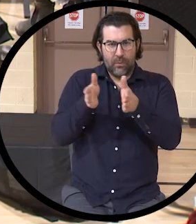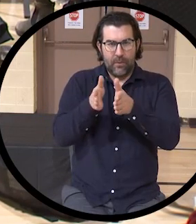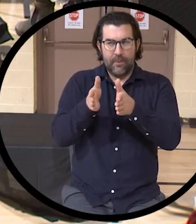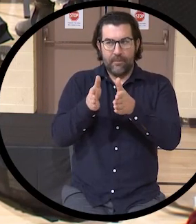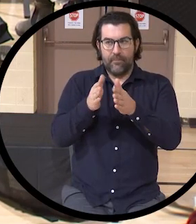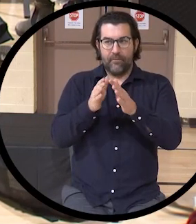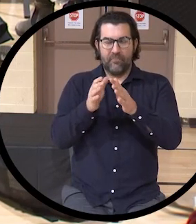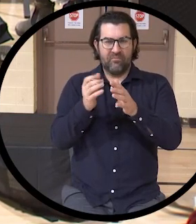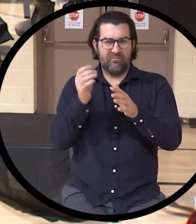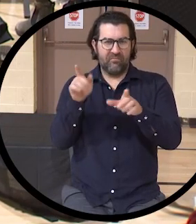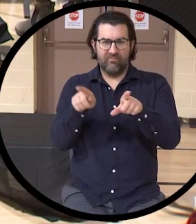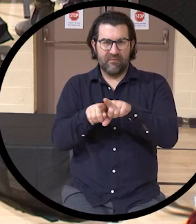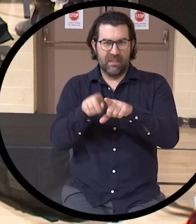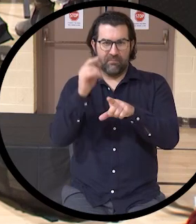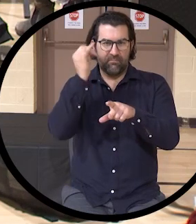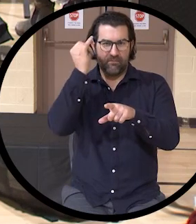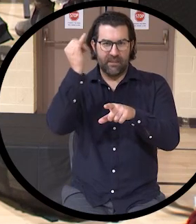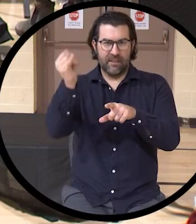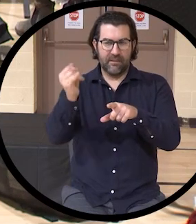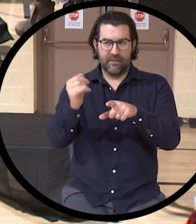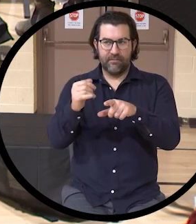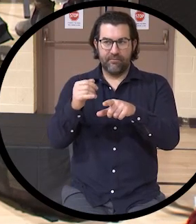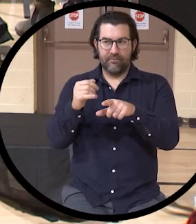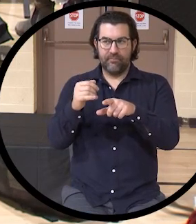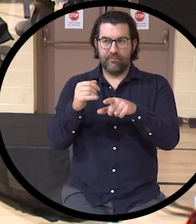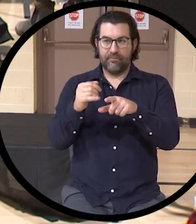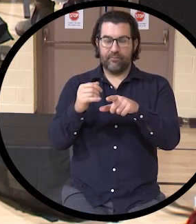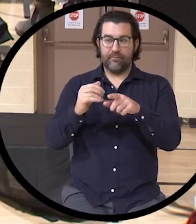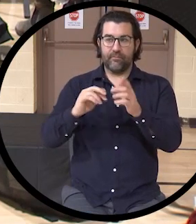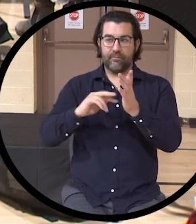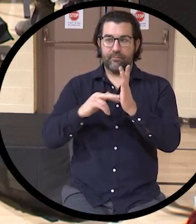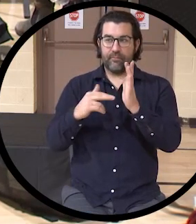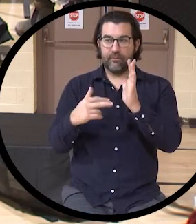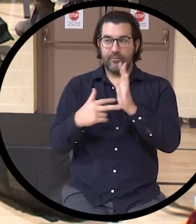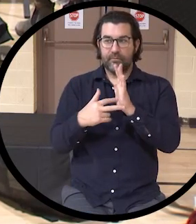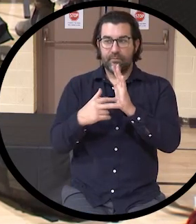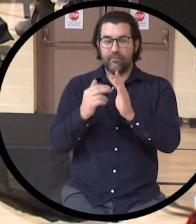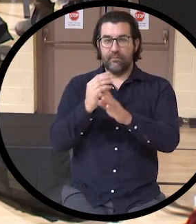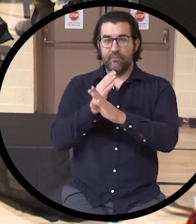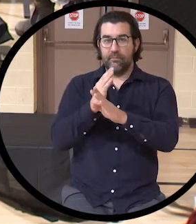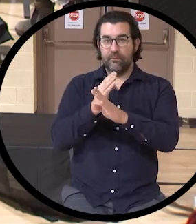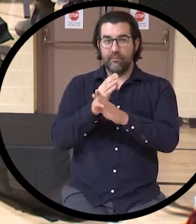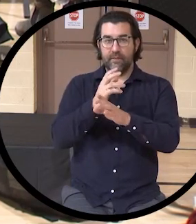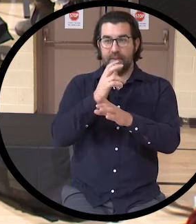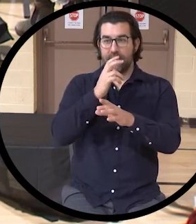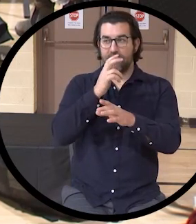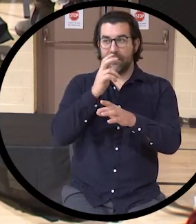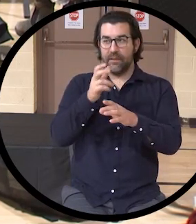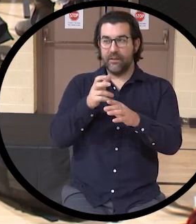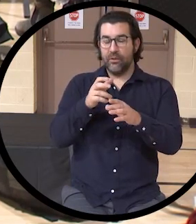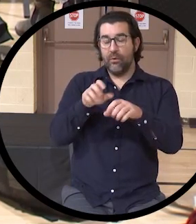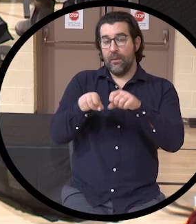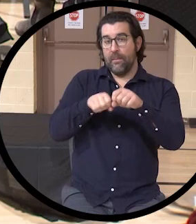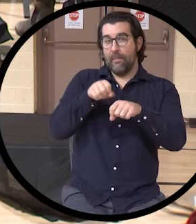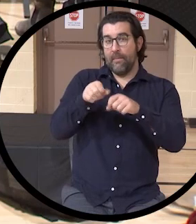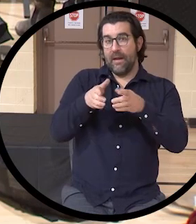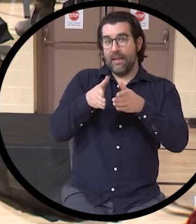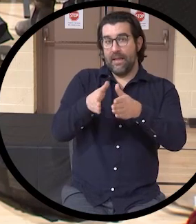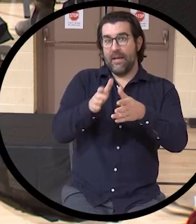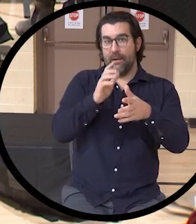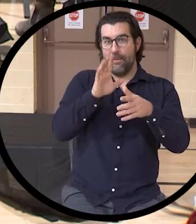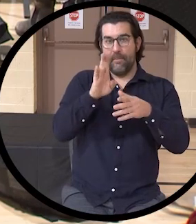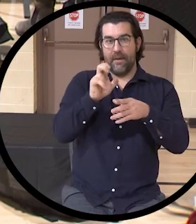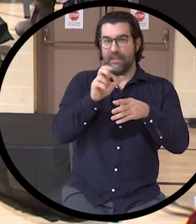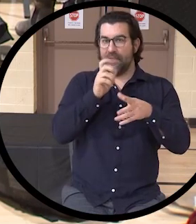very similar otherwise. And what it means is that the bus doesn't have to pull through the bike lane to get to the